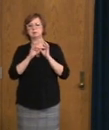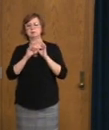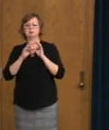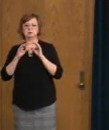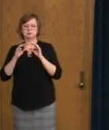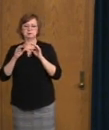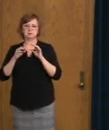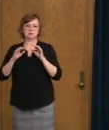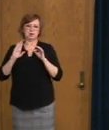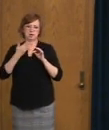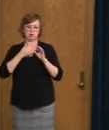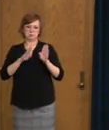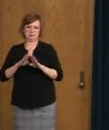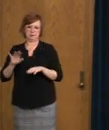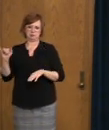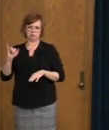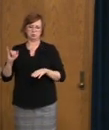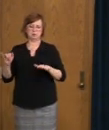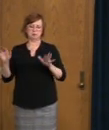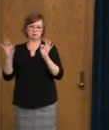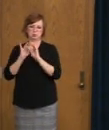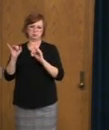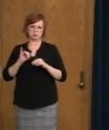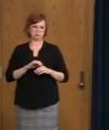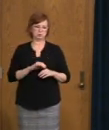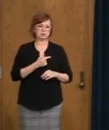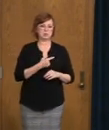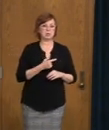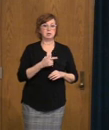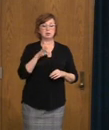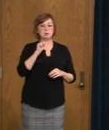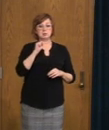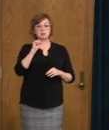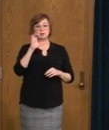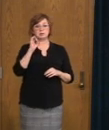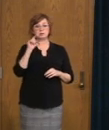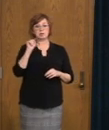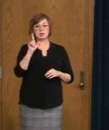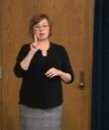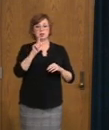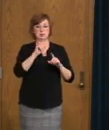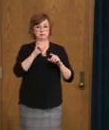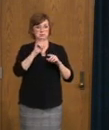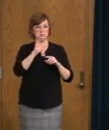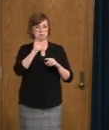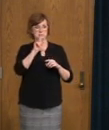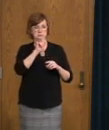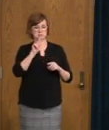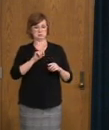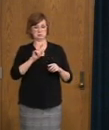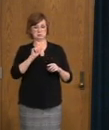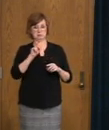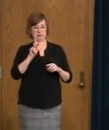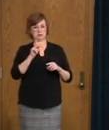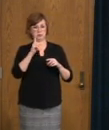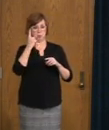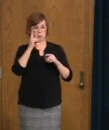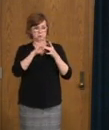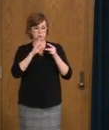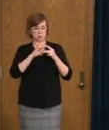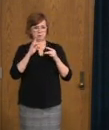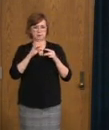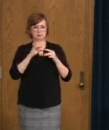have any? Well, and the only thing I'd add, Zach, is just to remind, we've said all along with respect to the modeling is it's not a crystal